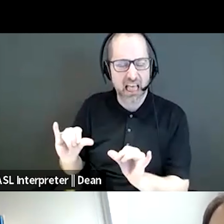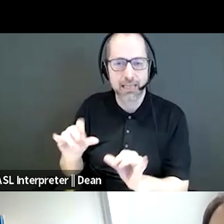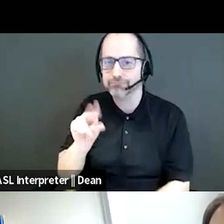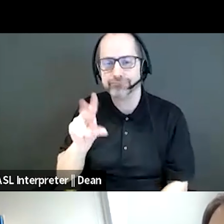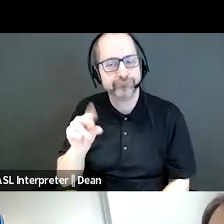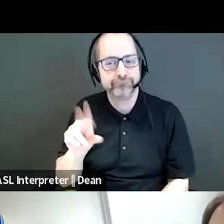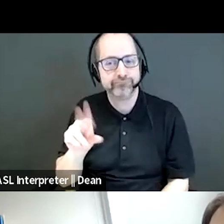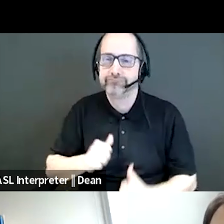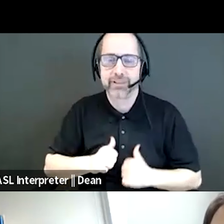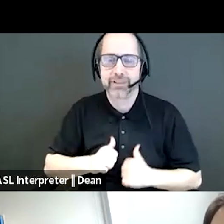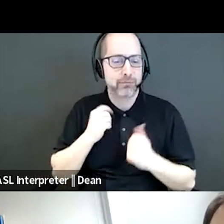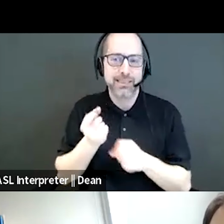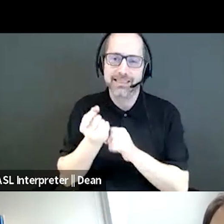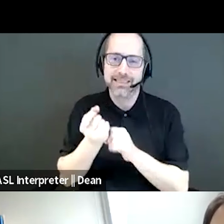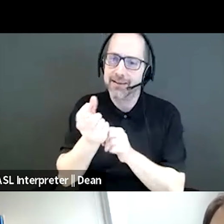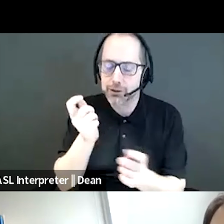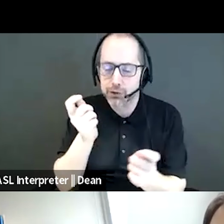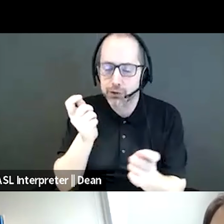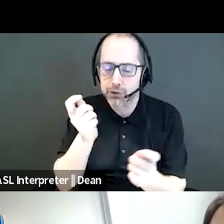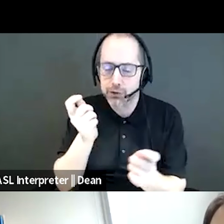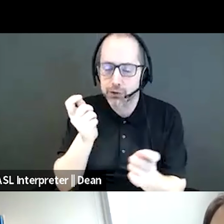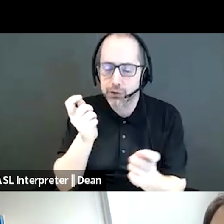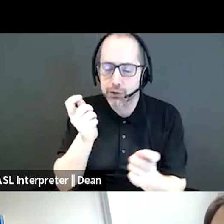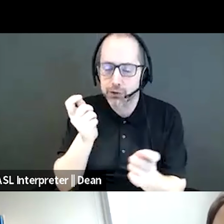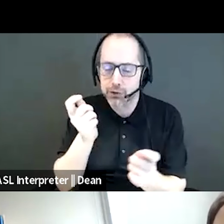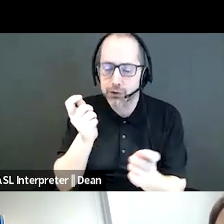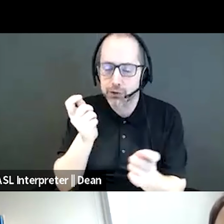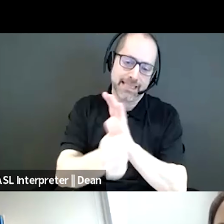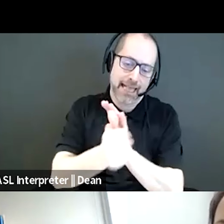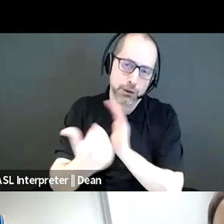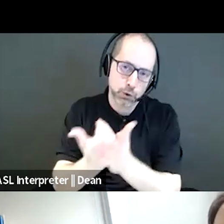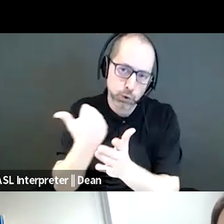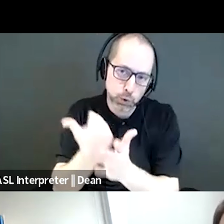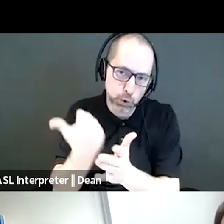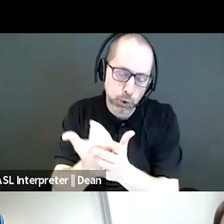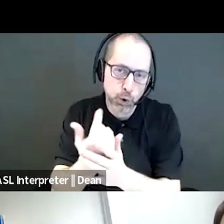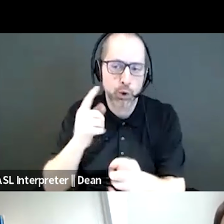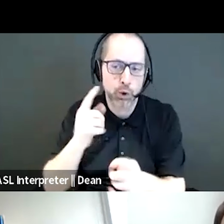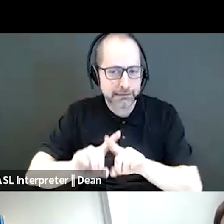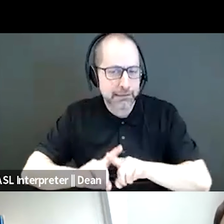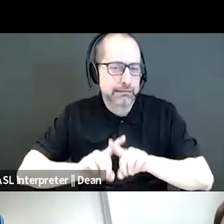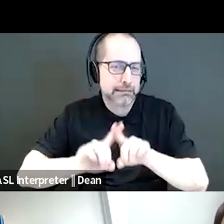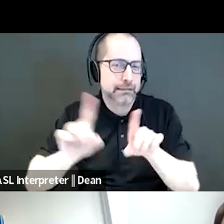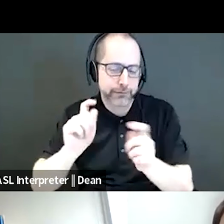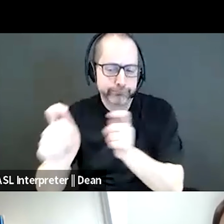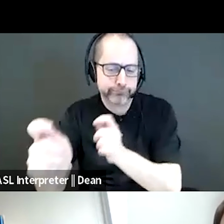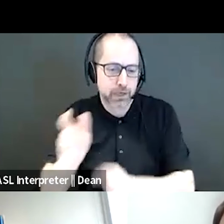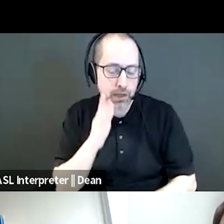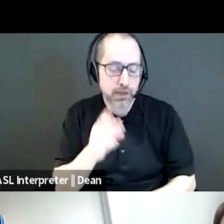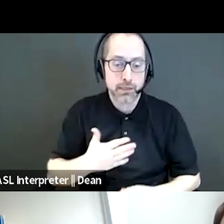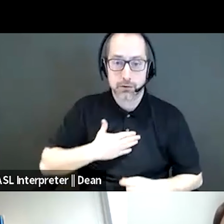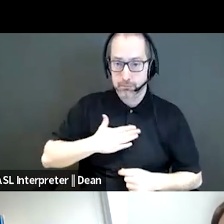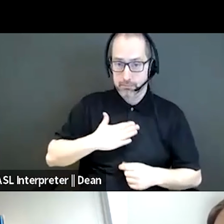help us. I'll share a story and then I'll see if you guys have any more, but for 2 different assessments that I took. So when I went back